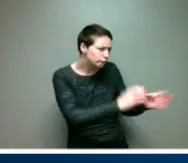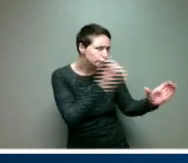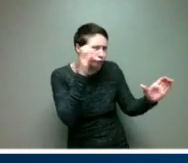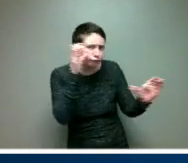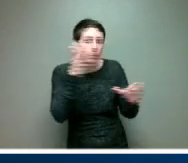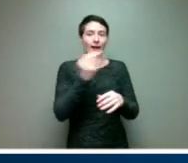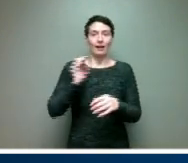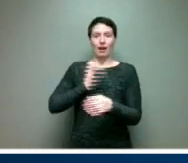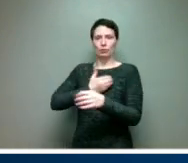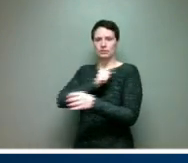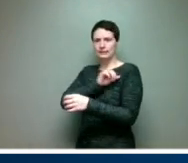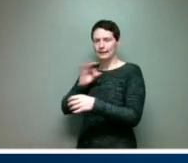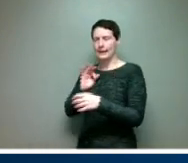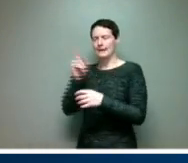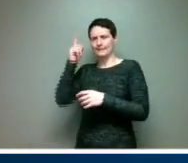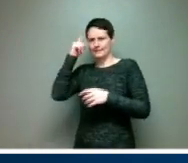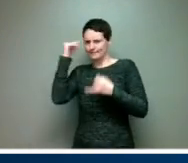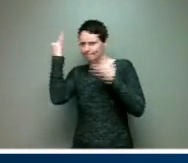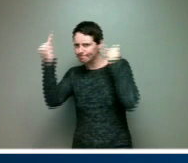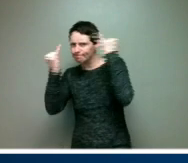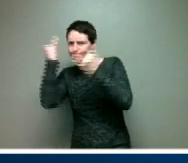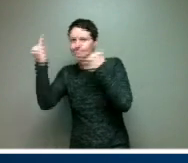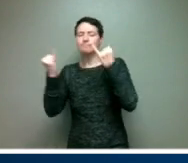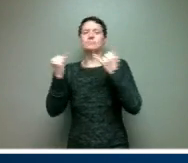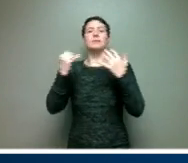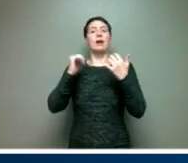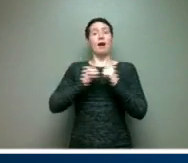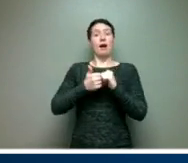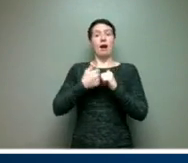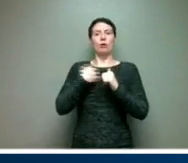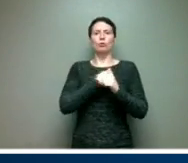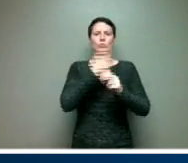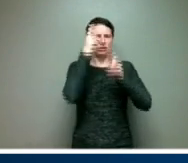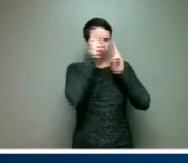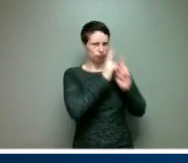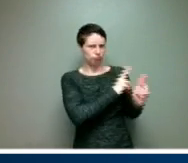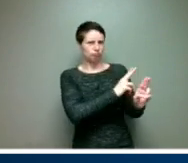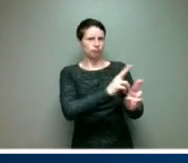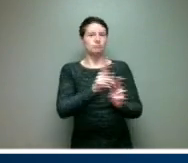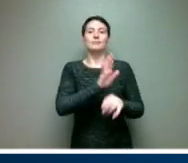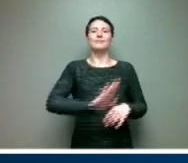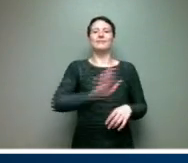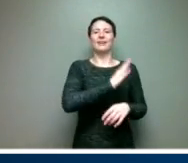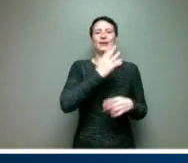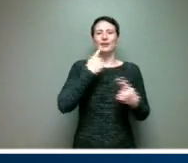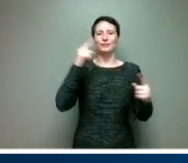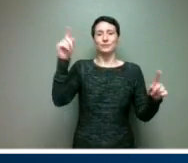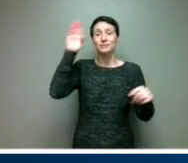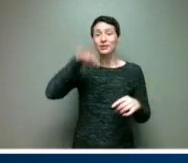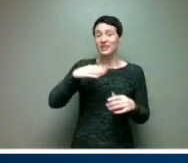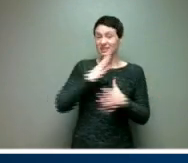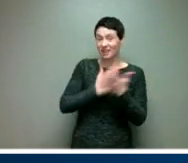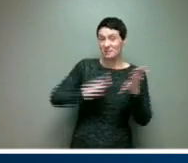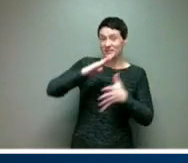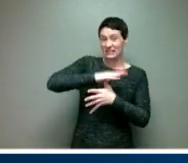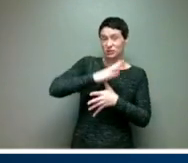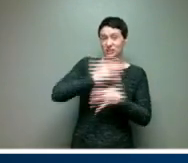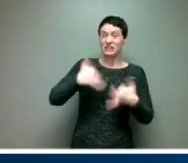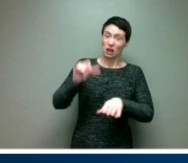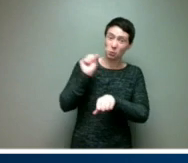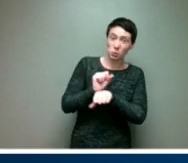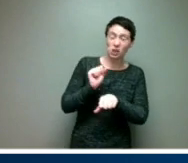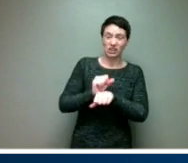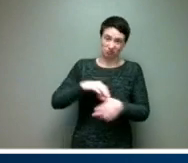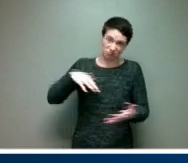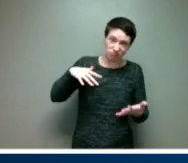accomplishment that they have. And we know some of our students are still working. They're still working through spring break and making sure those assignments and, you